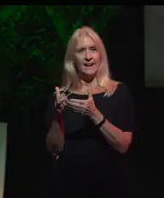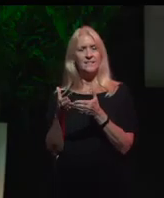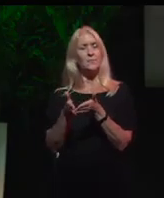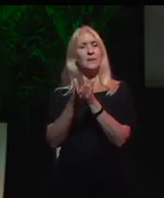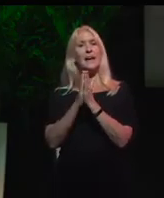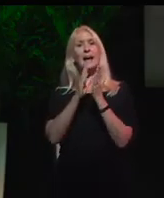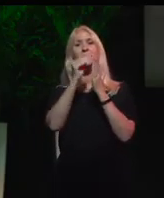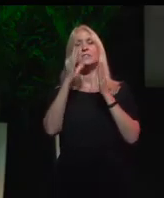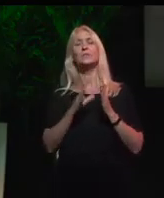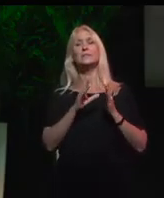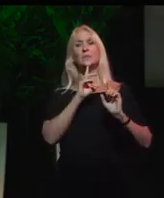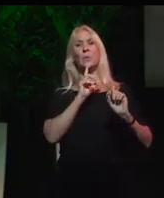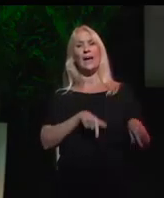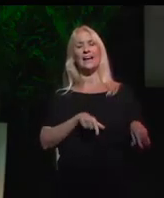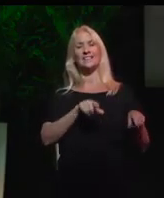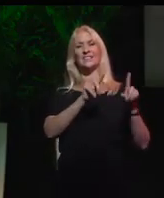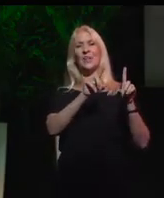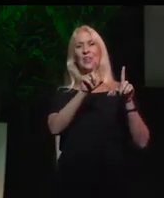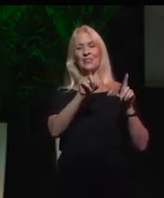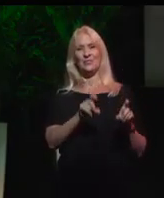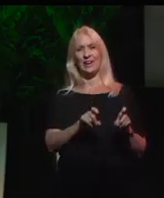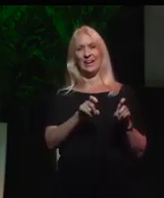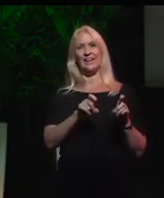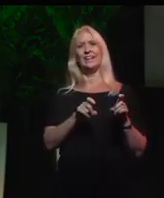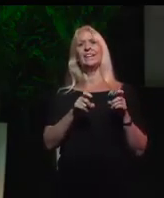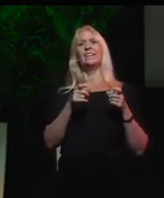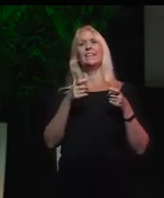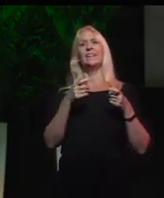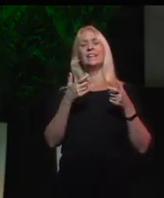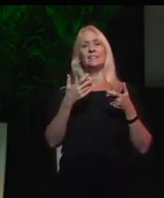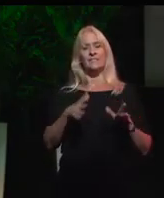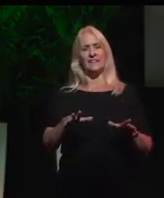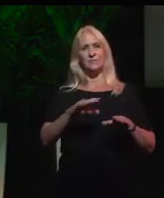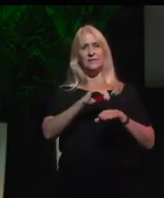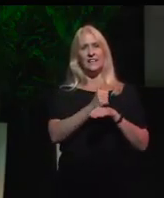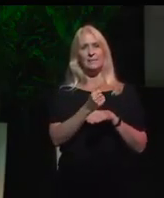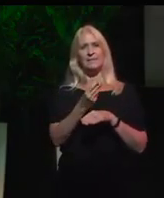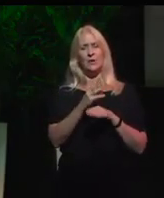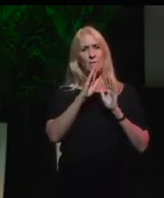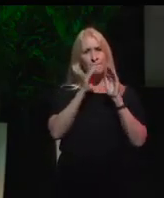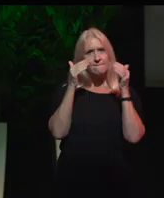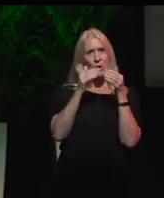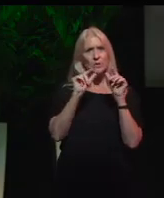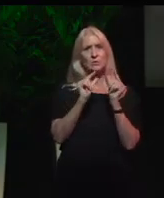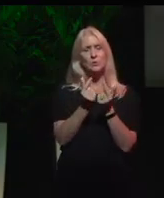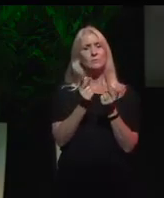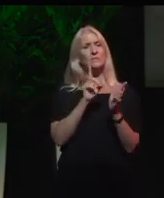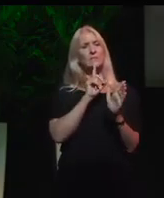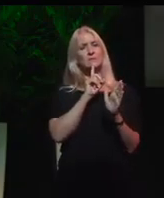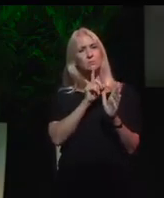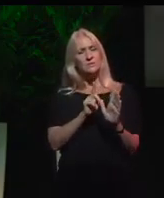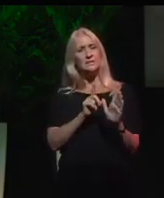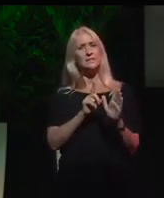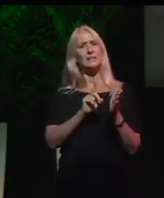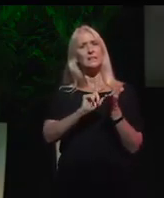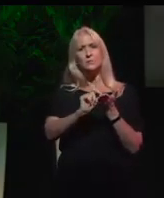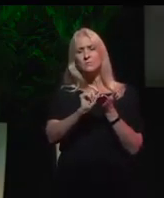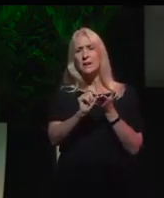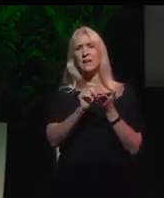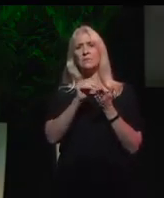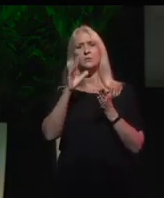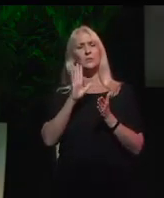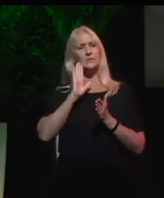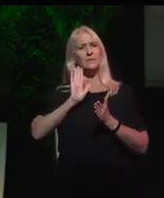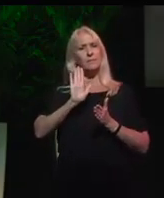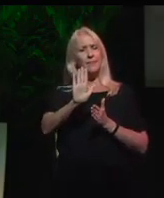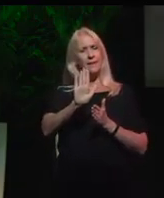the survey. And afterwards, we conducted a few focus groups. So it's very intentionally designed with students in mind. In